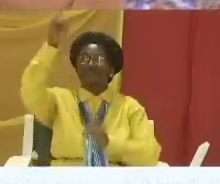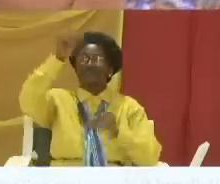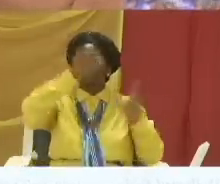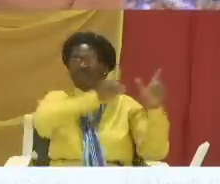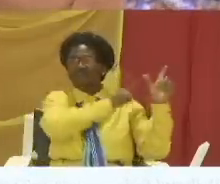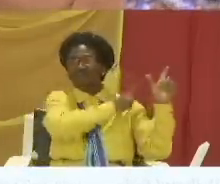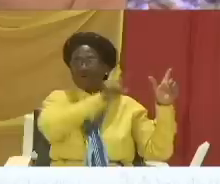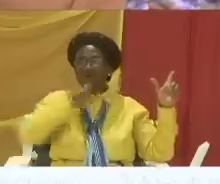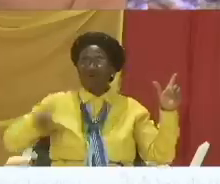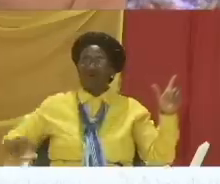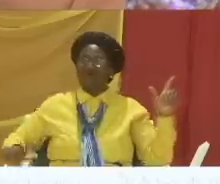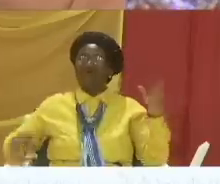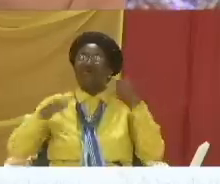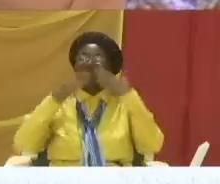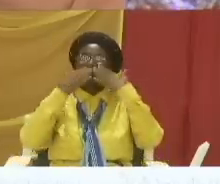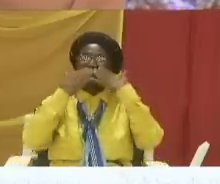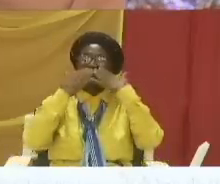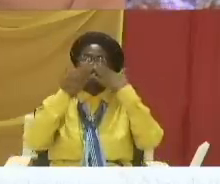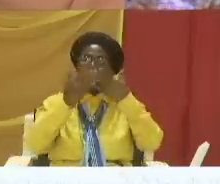Thank you.